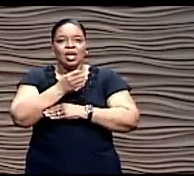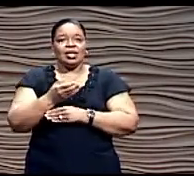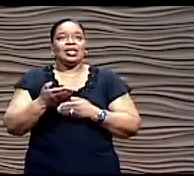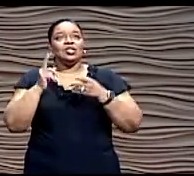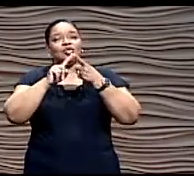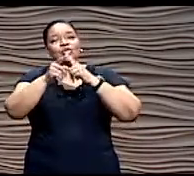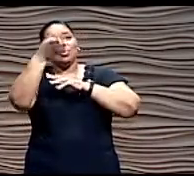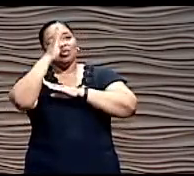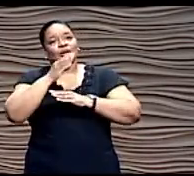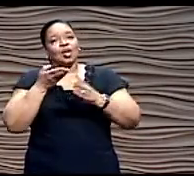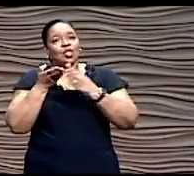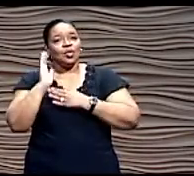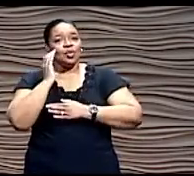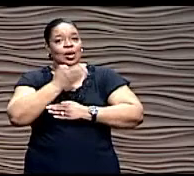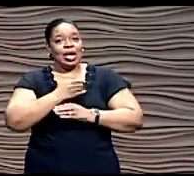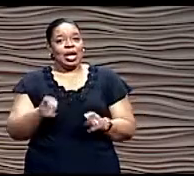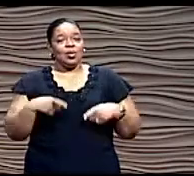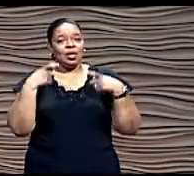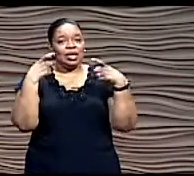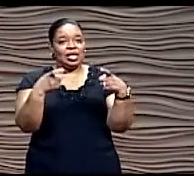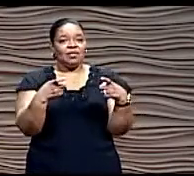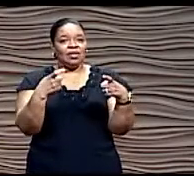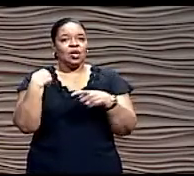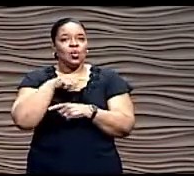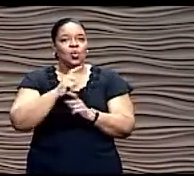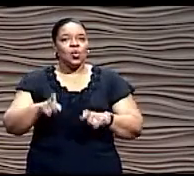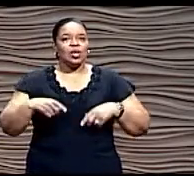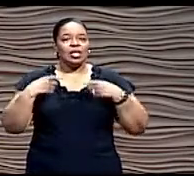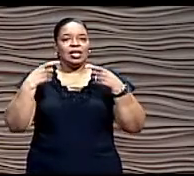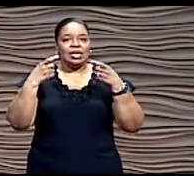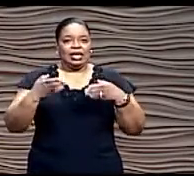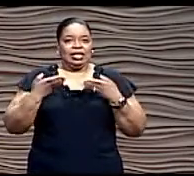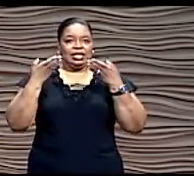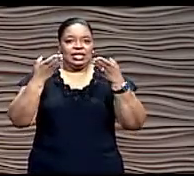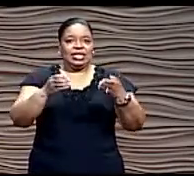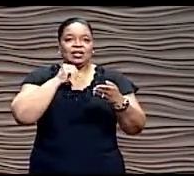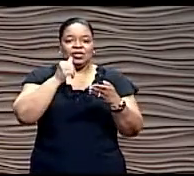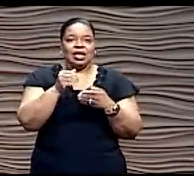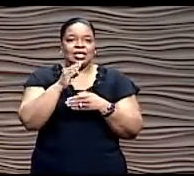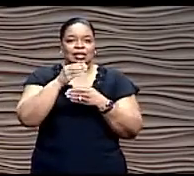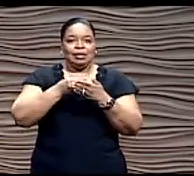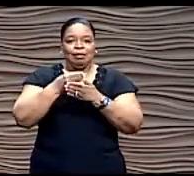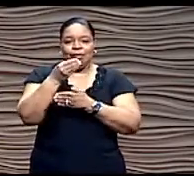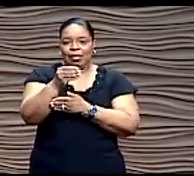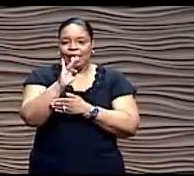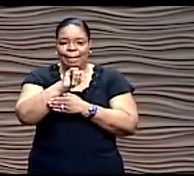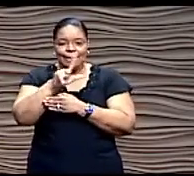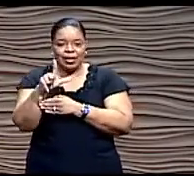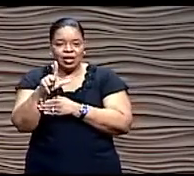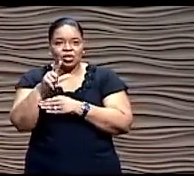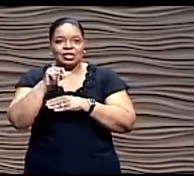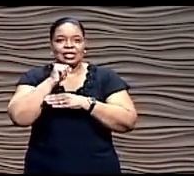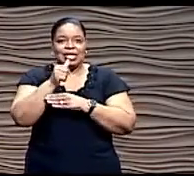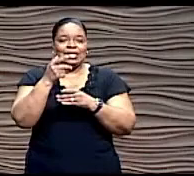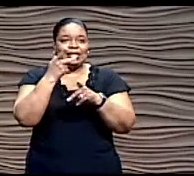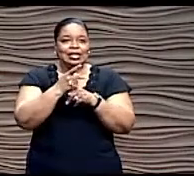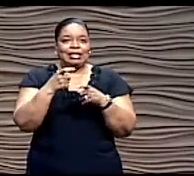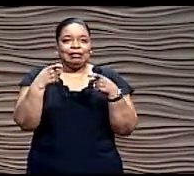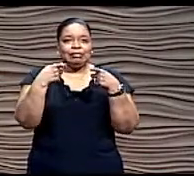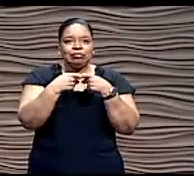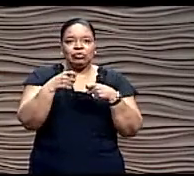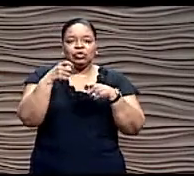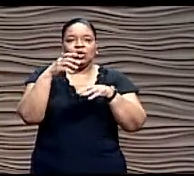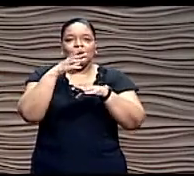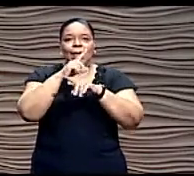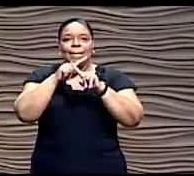God through our giving. And we give not to pay bills, not to keep lights on.